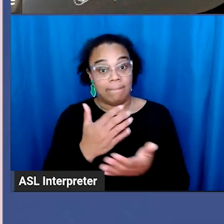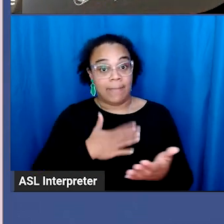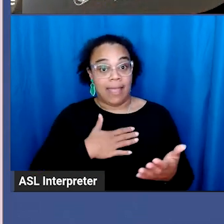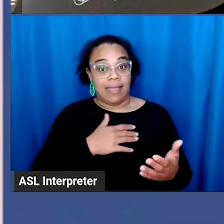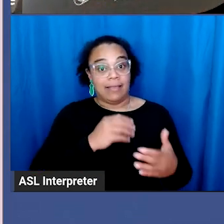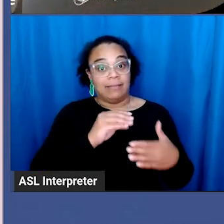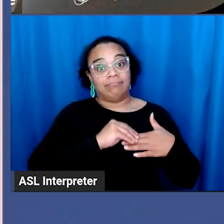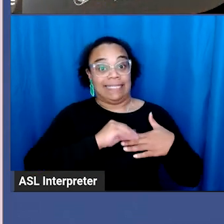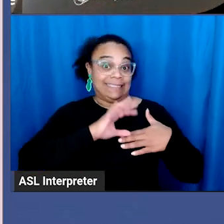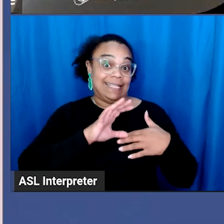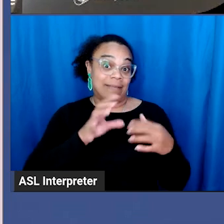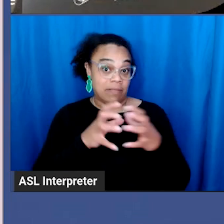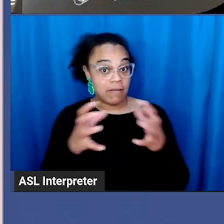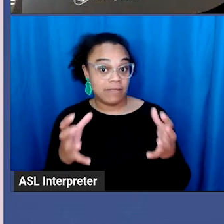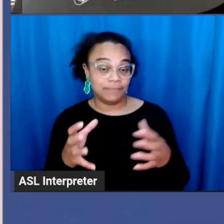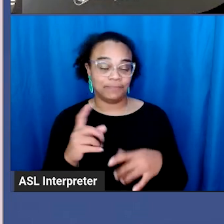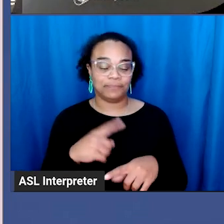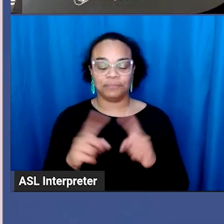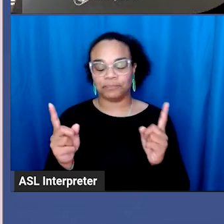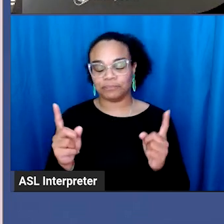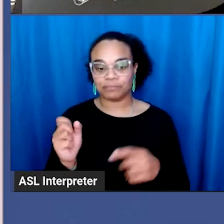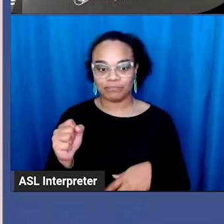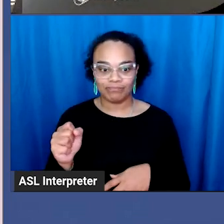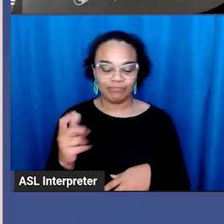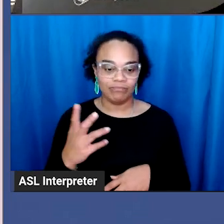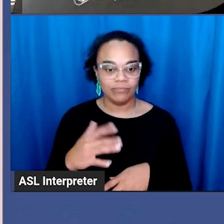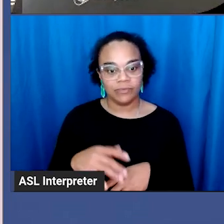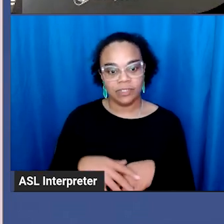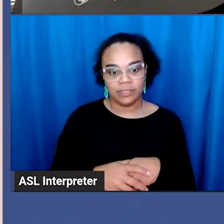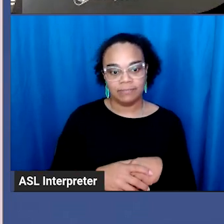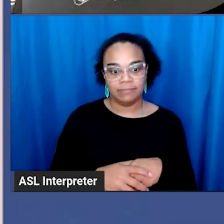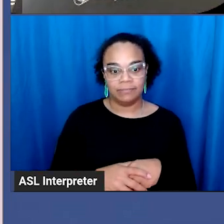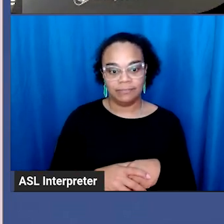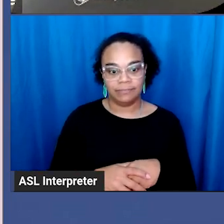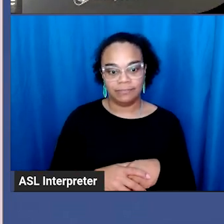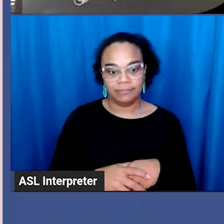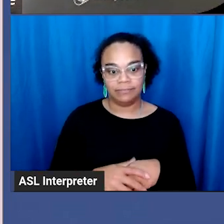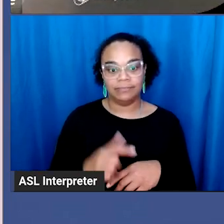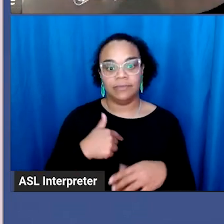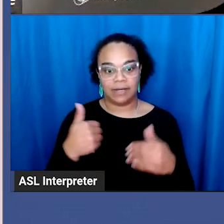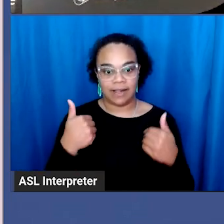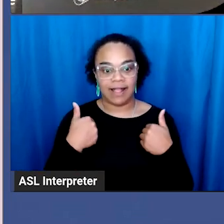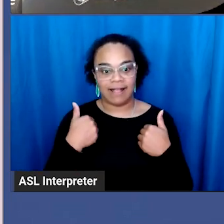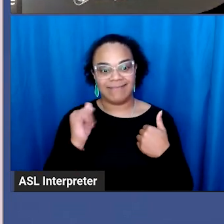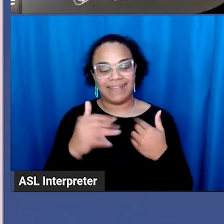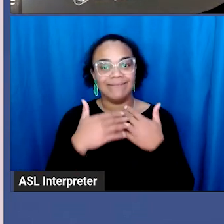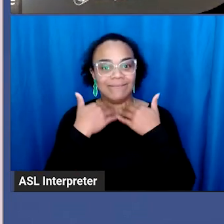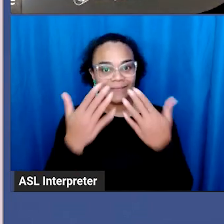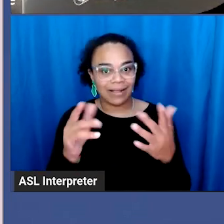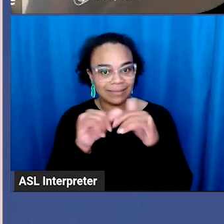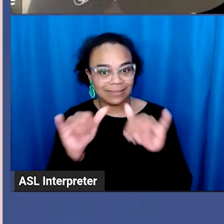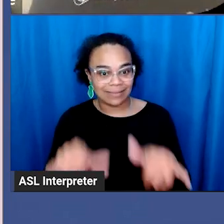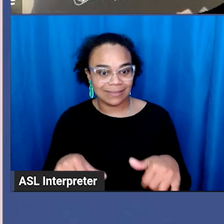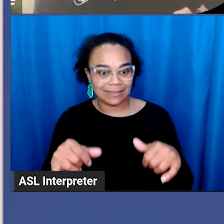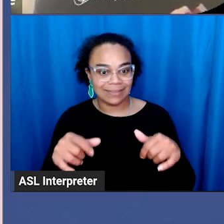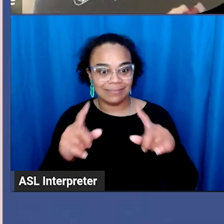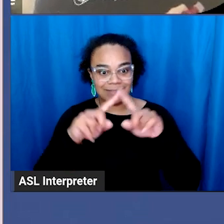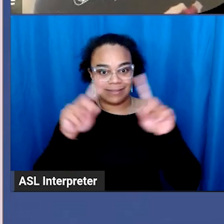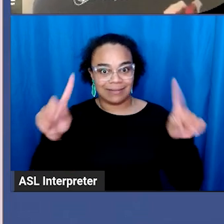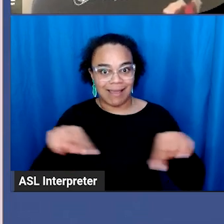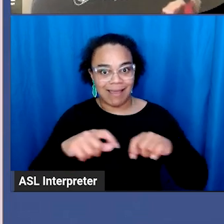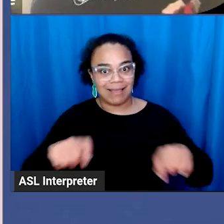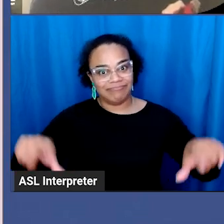bit, but yeah, and then I have the fuck the system over me, because